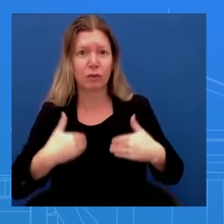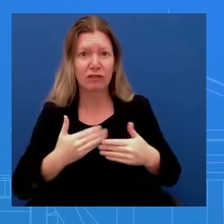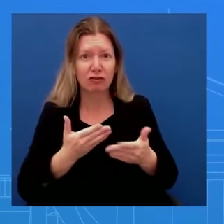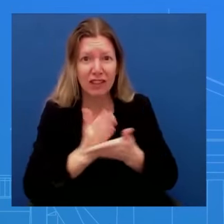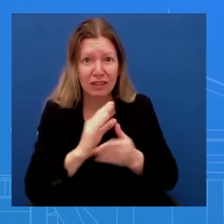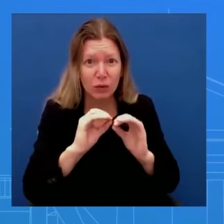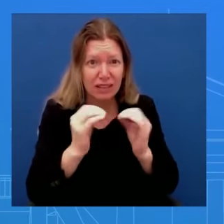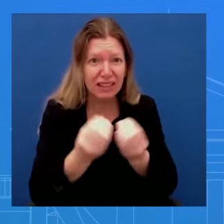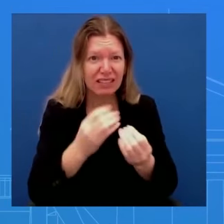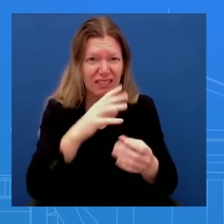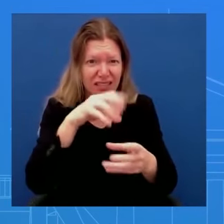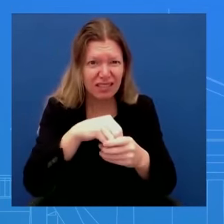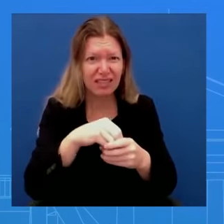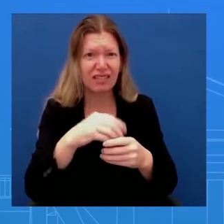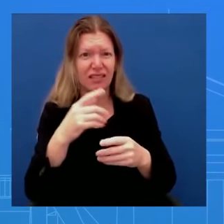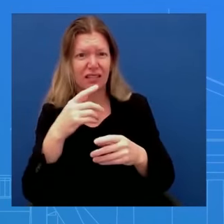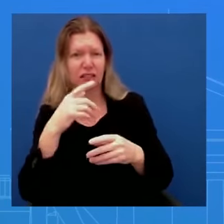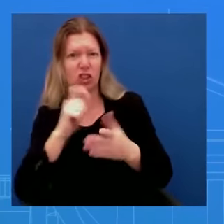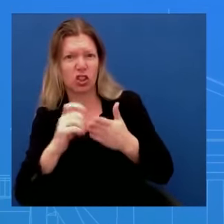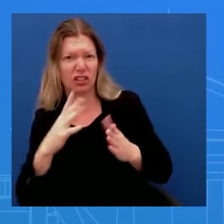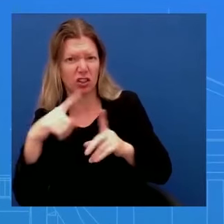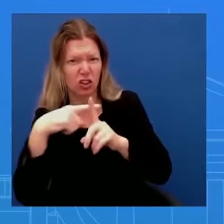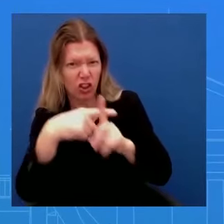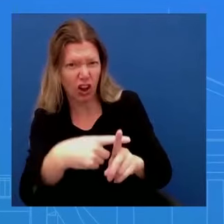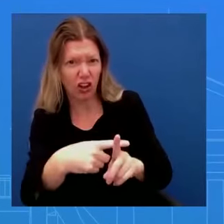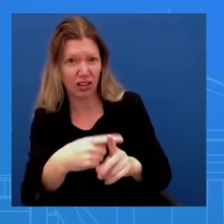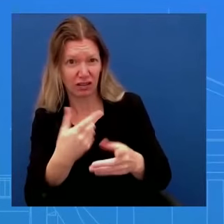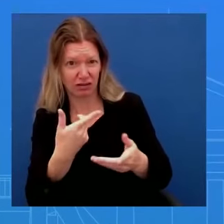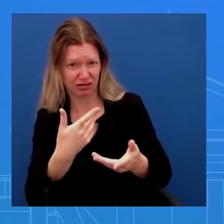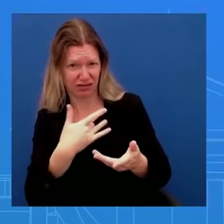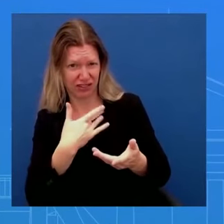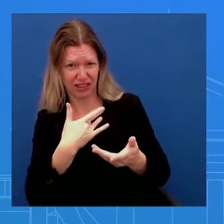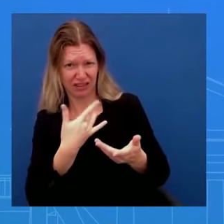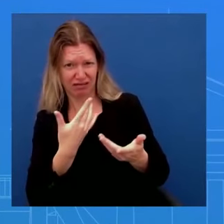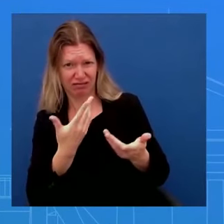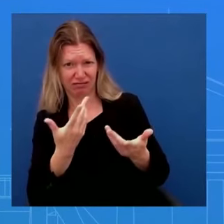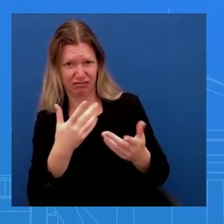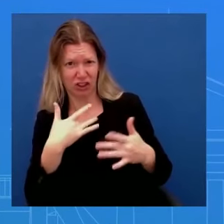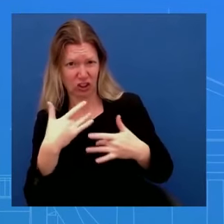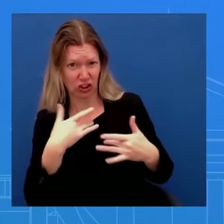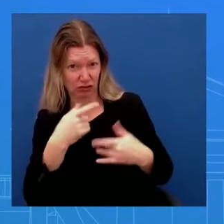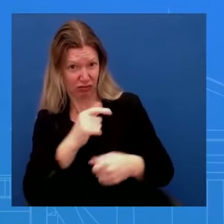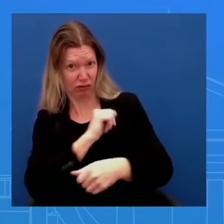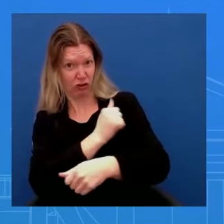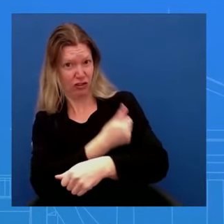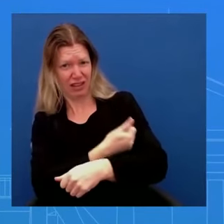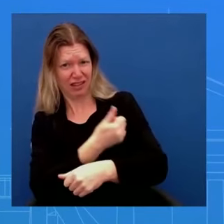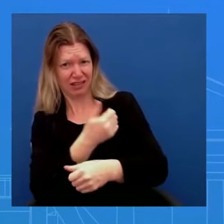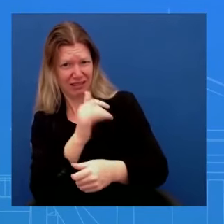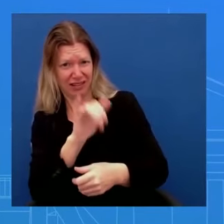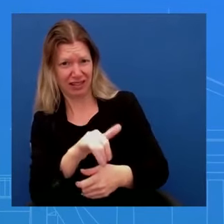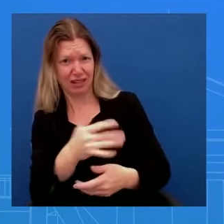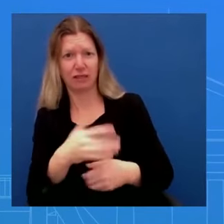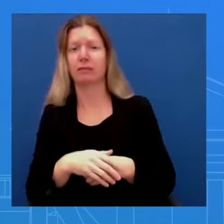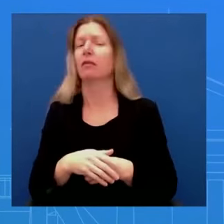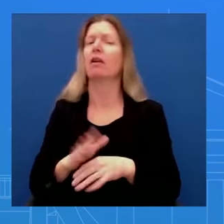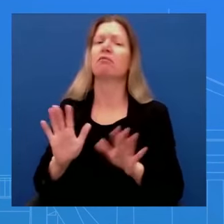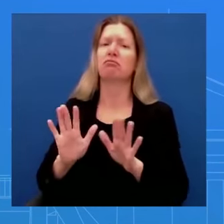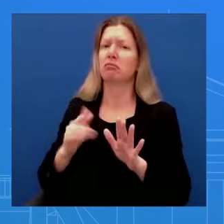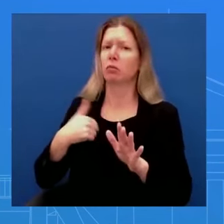similar to the one that you authorized? We obviously don't want to see any innocent lives lost. We don't want to see